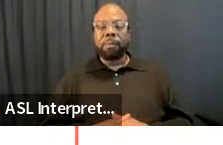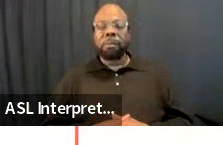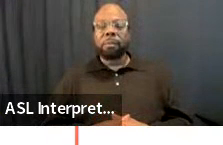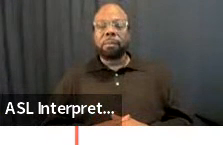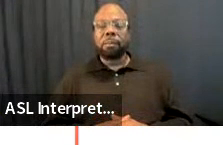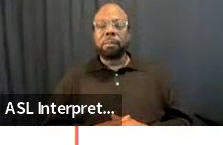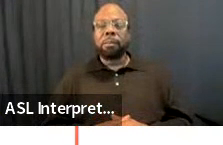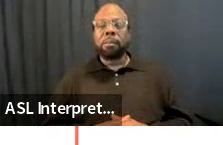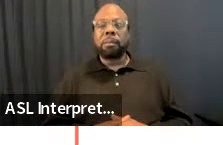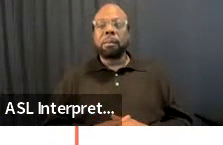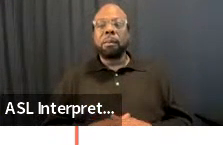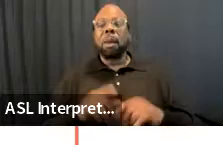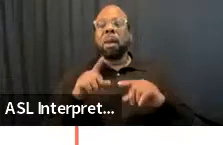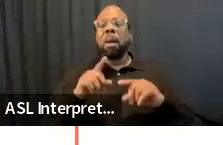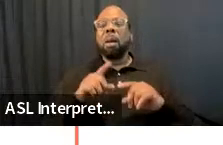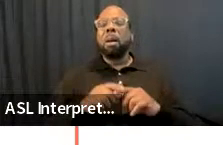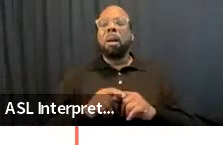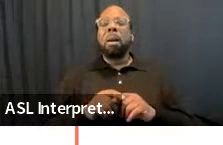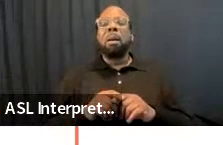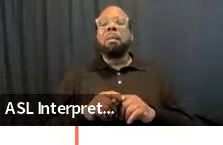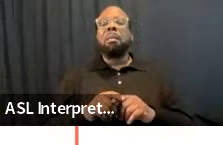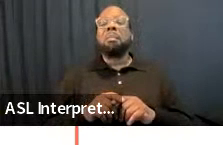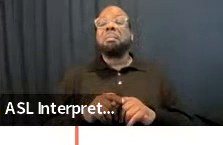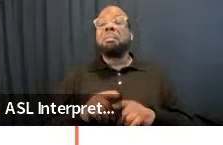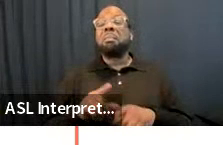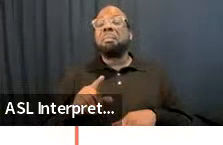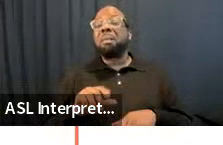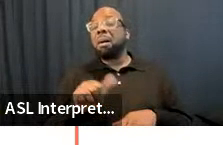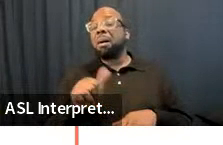Going to ask again, team, if there's any raised hands.